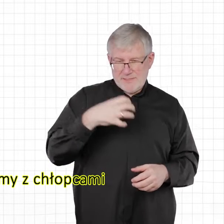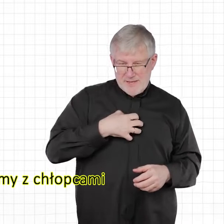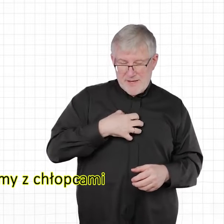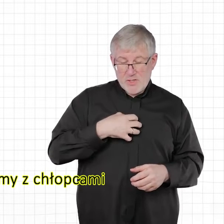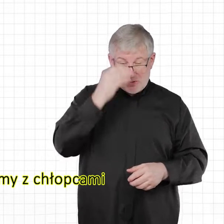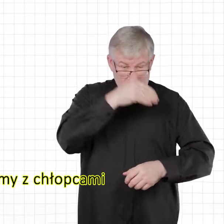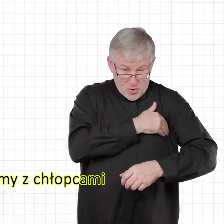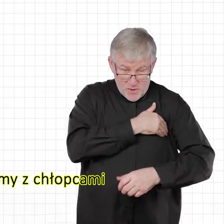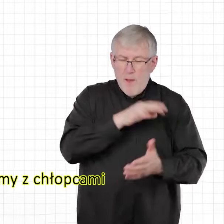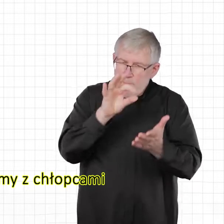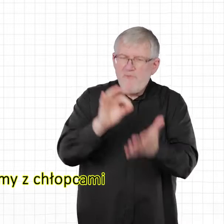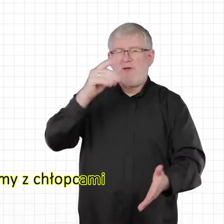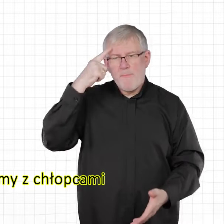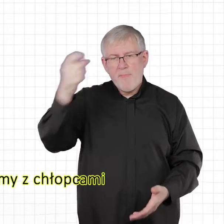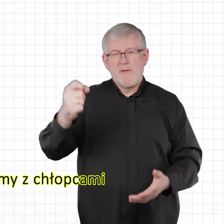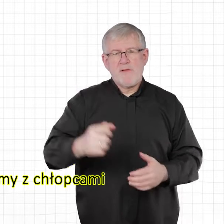kindergartens or primary schools,